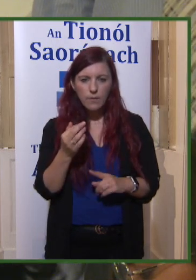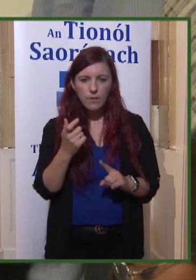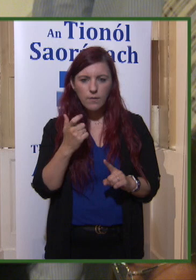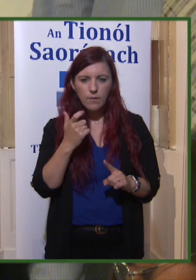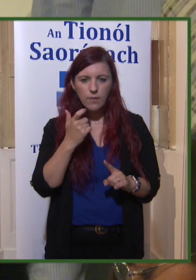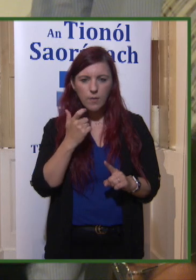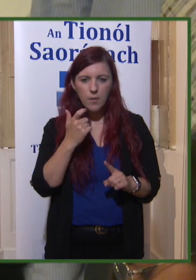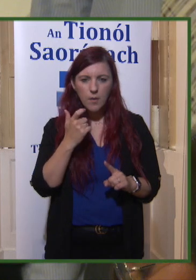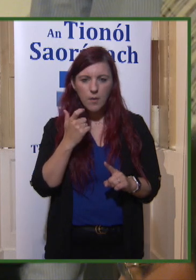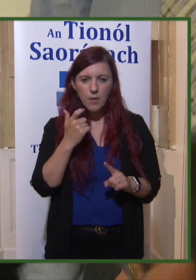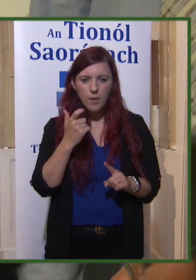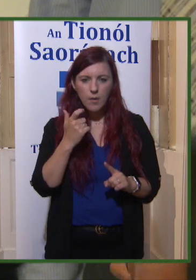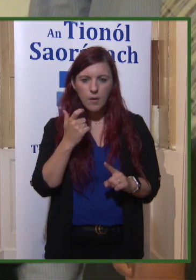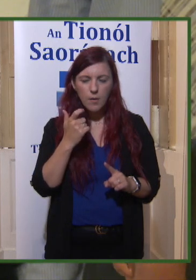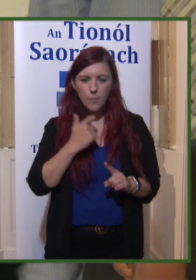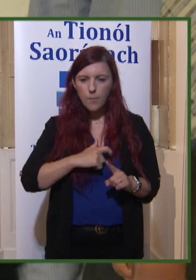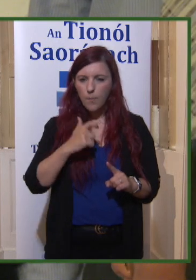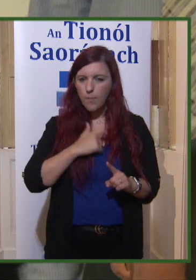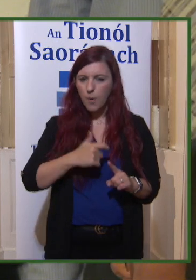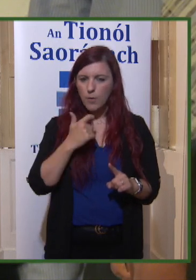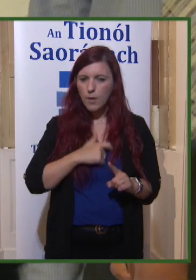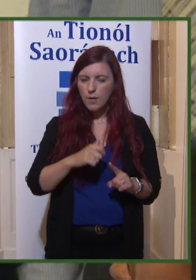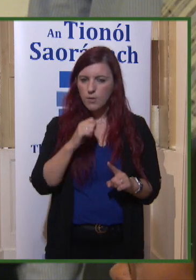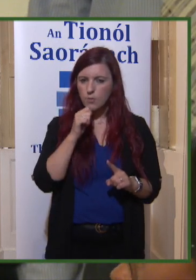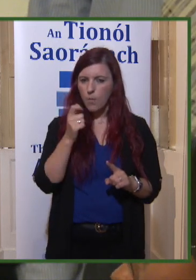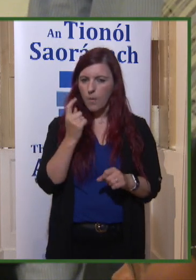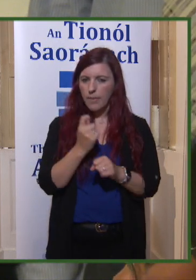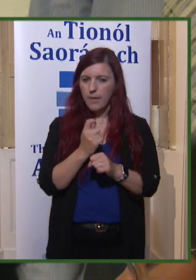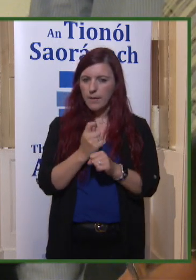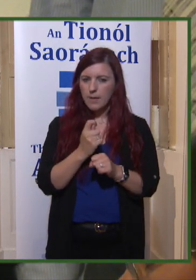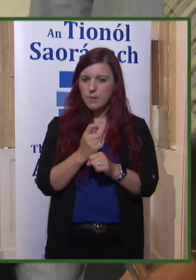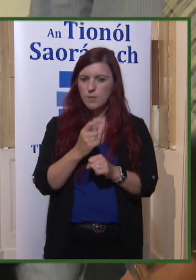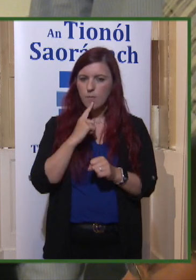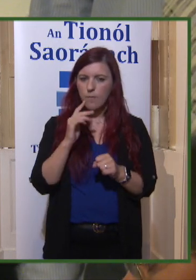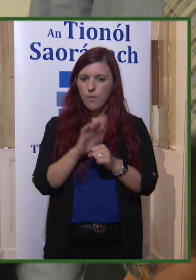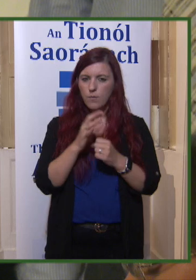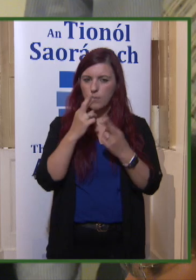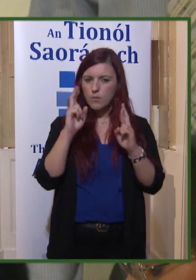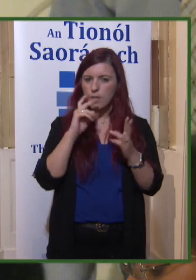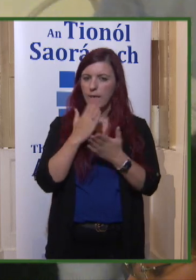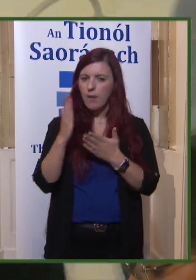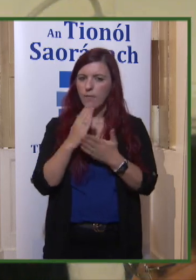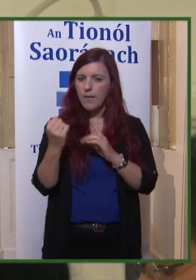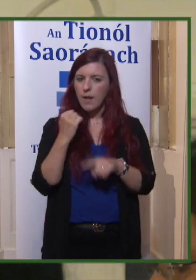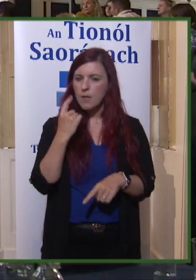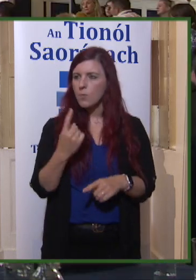be here and participating if they're willing to abstain on something, so just if that can be clarified.